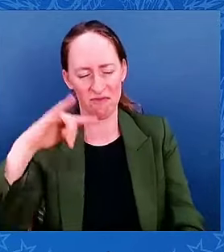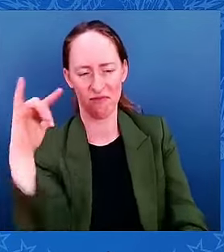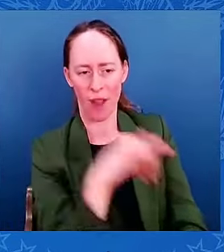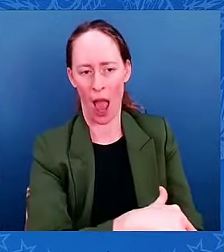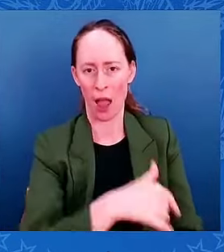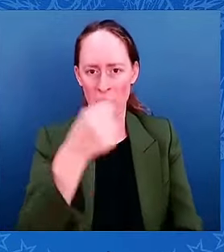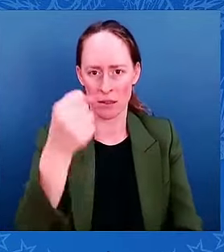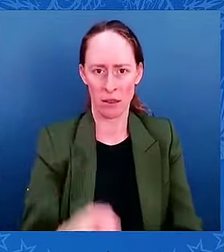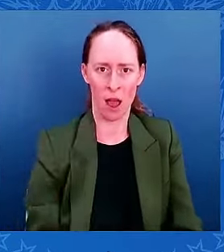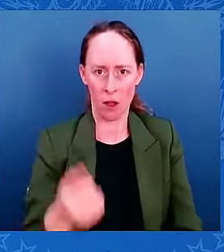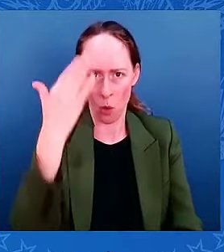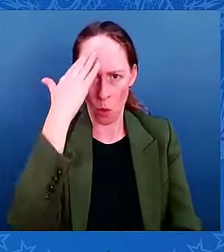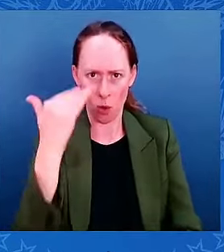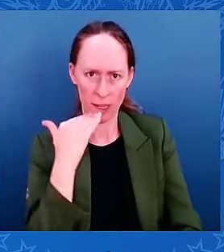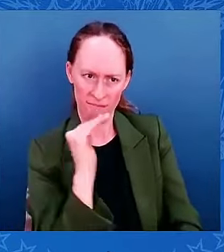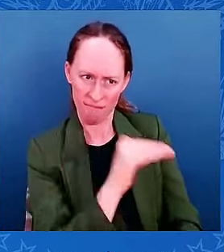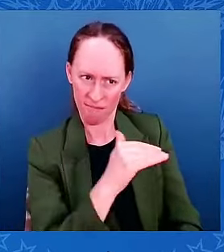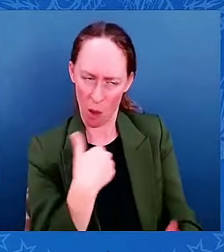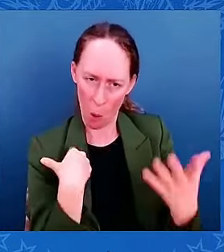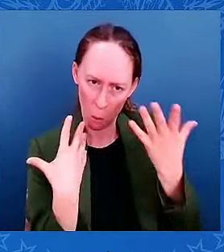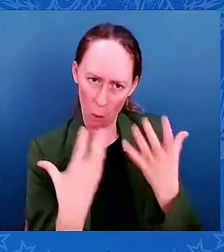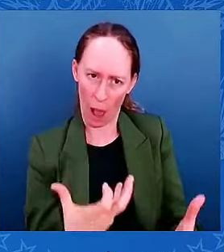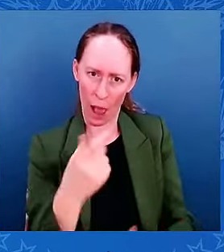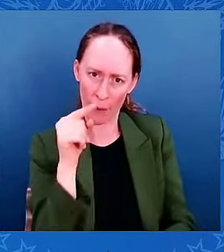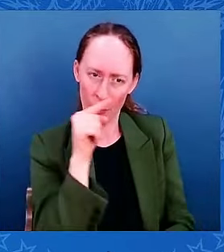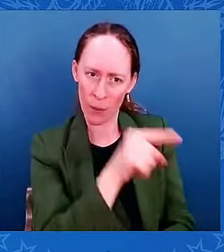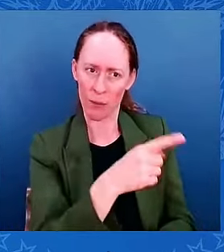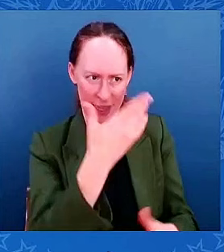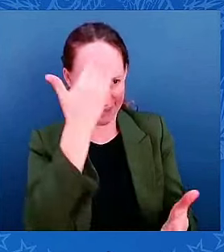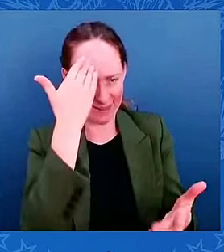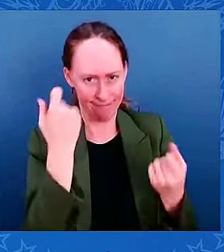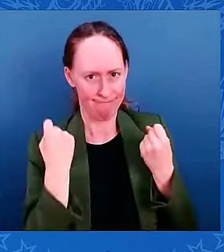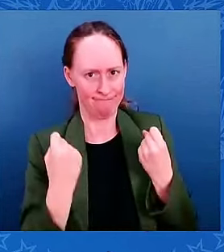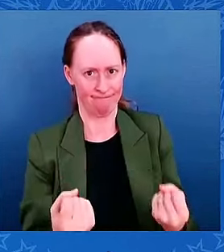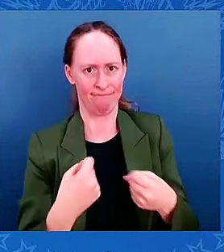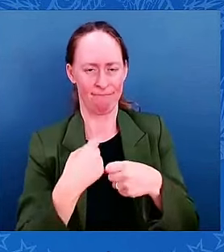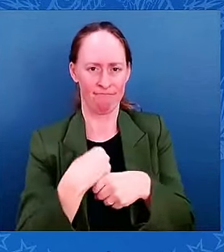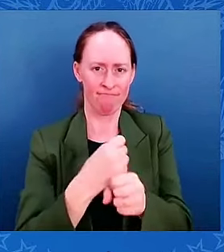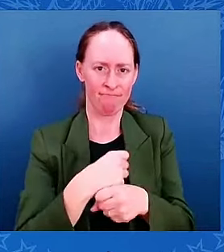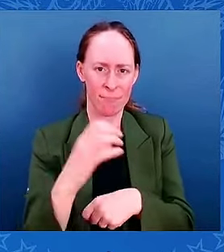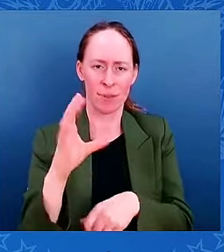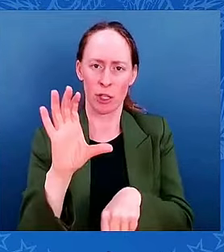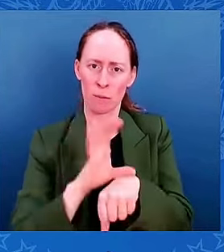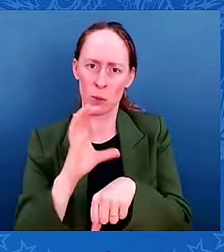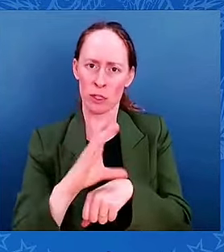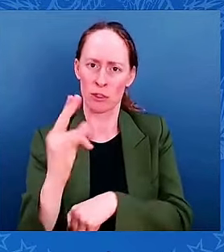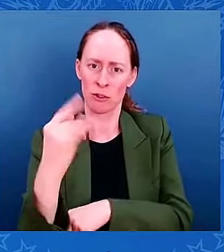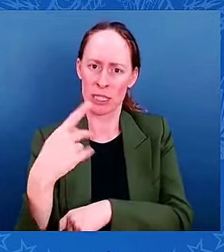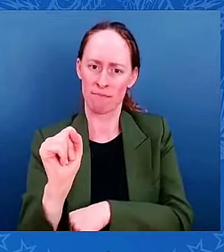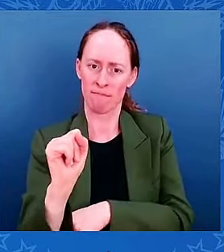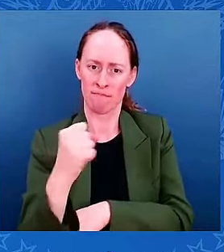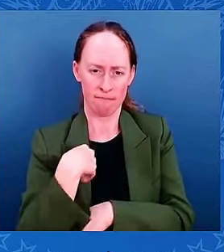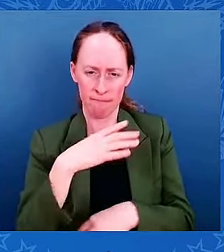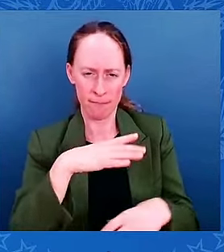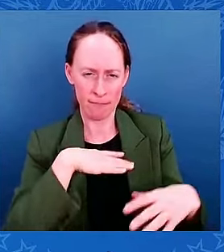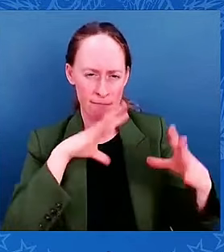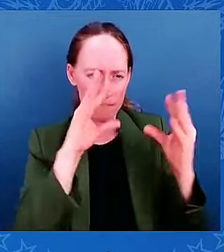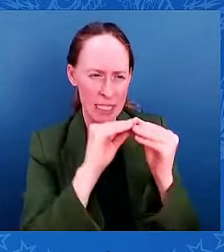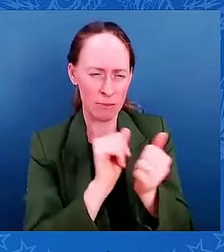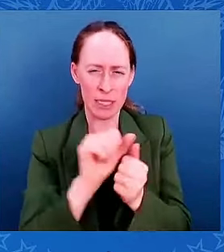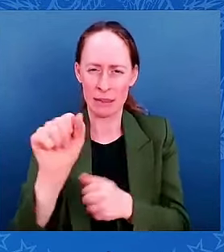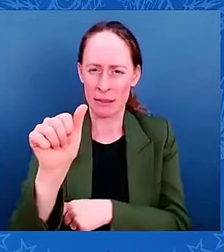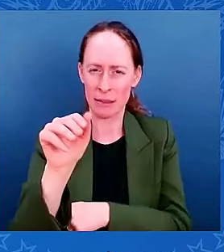a whole hell of a lot of these computer chips. And I met with Samsung. They ended up investing over